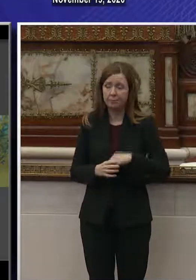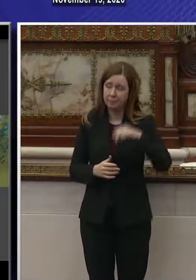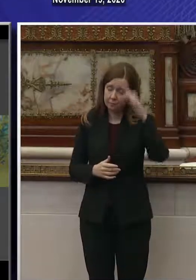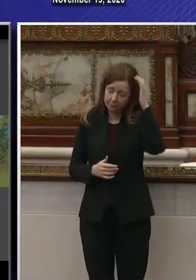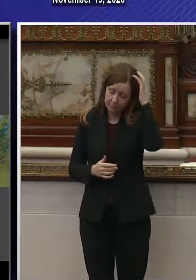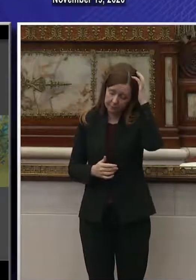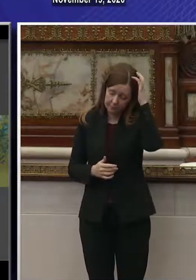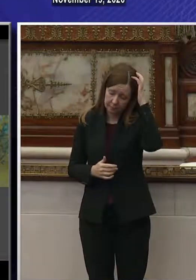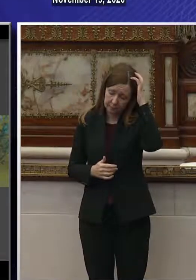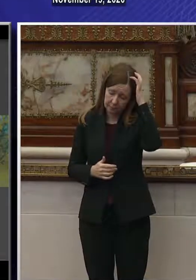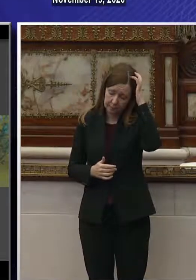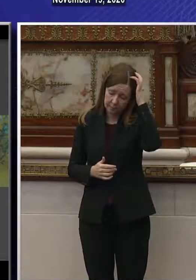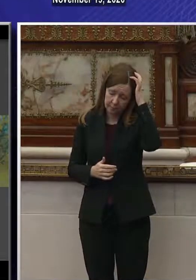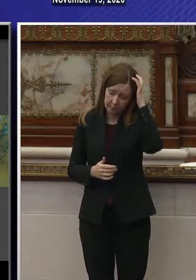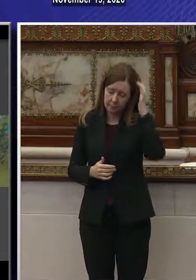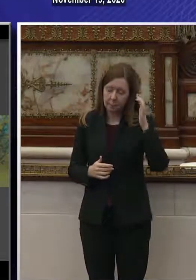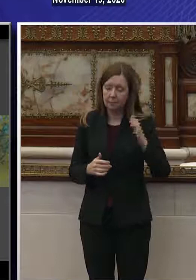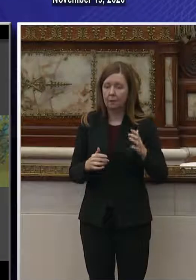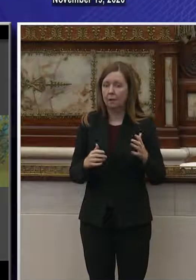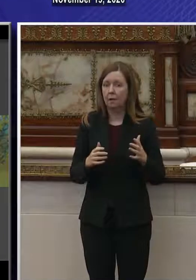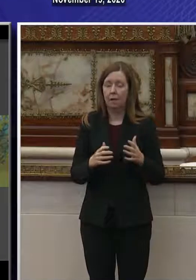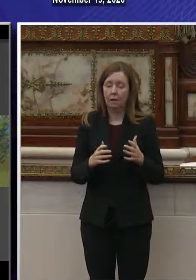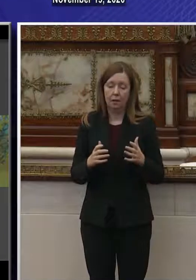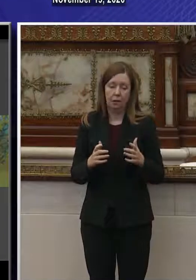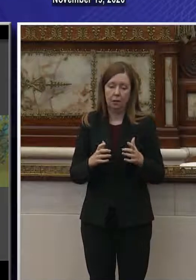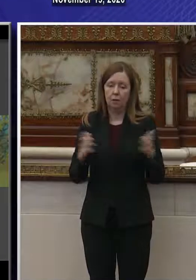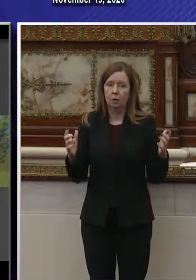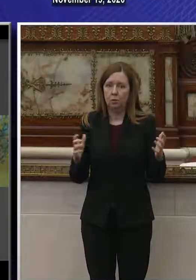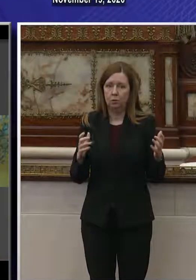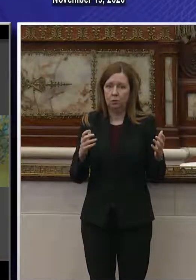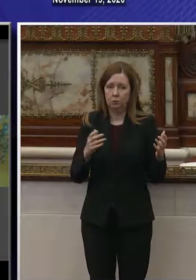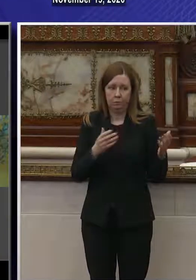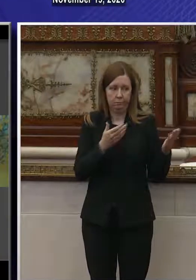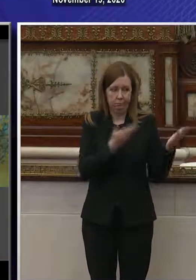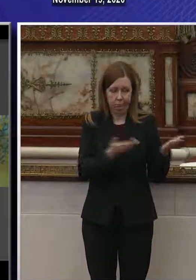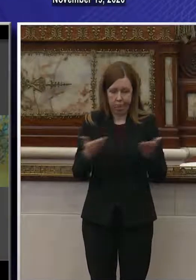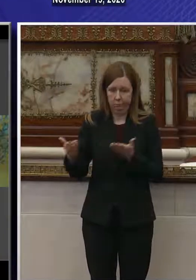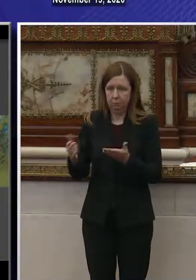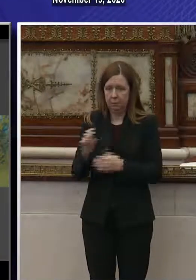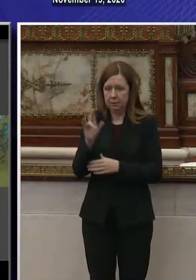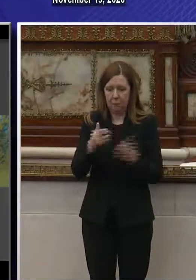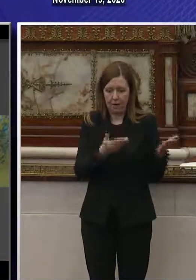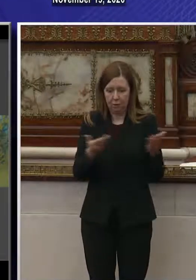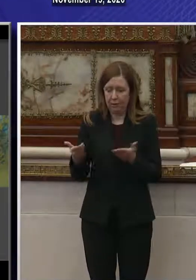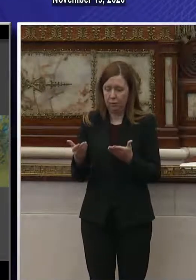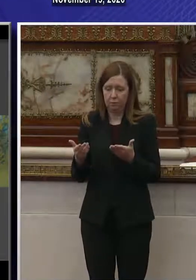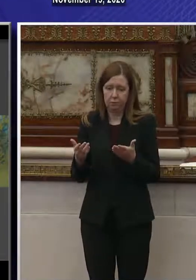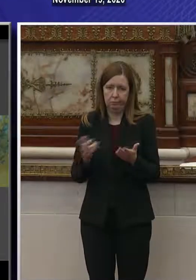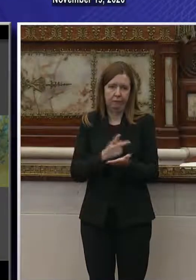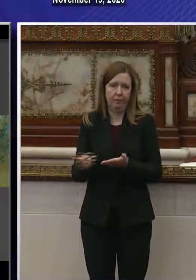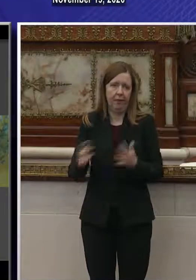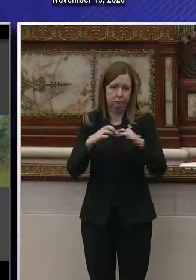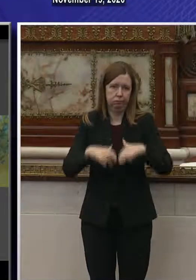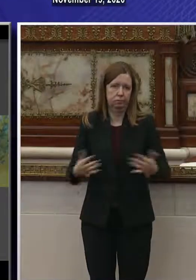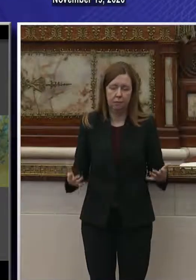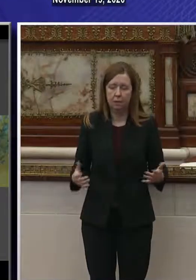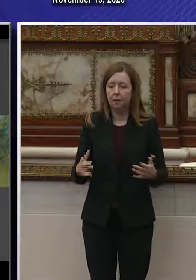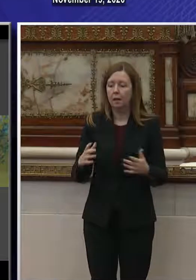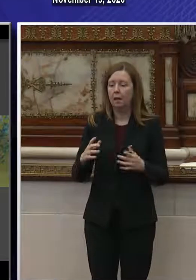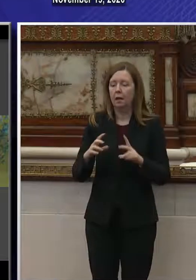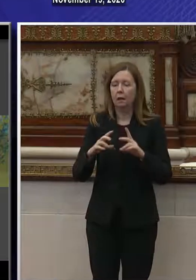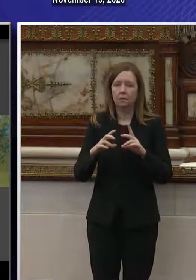there's been an enormous supply chain failure. I think that the Defense Production Act could have been put to better